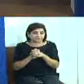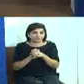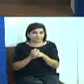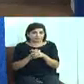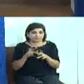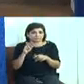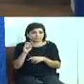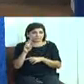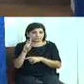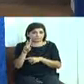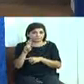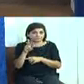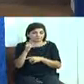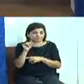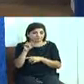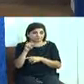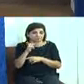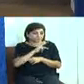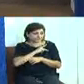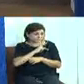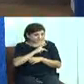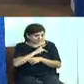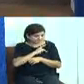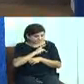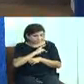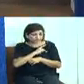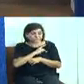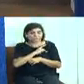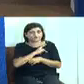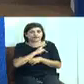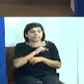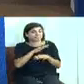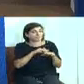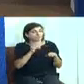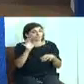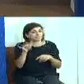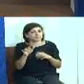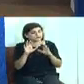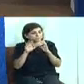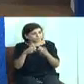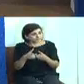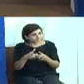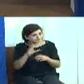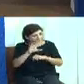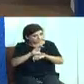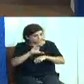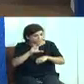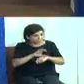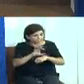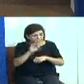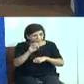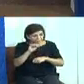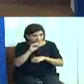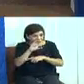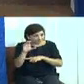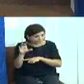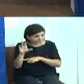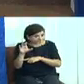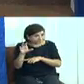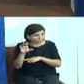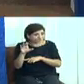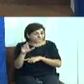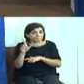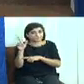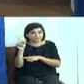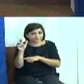Reverend Keith Mozingo was called by the Congregation of Founders Metropolitan Community Church of